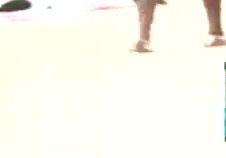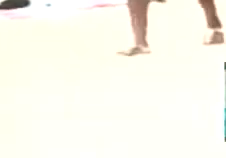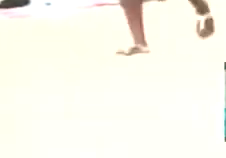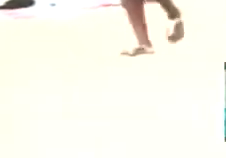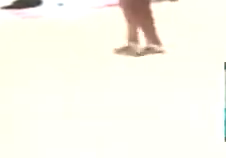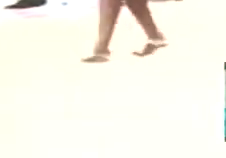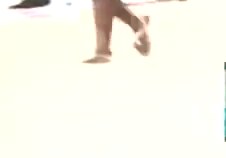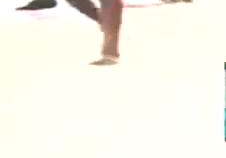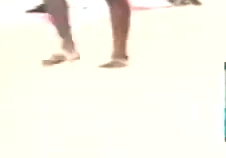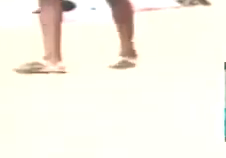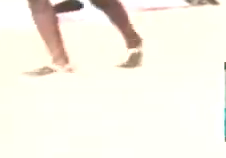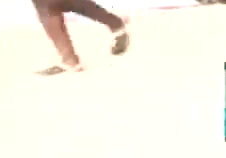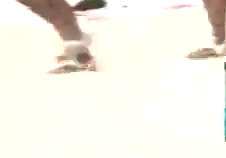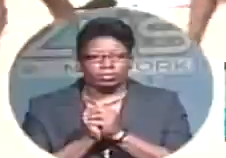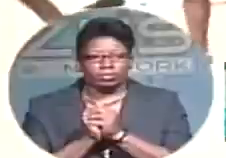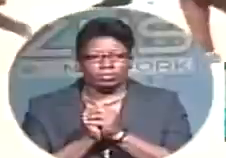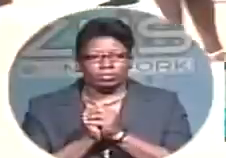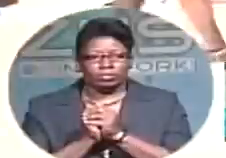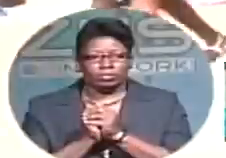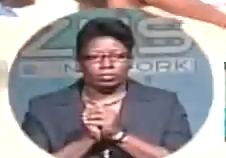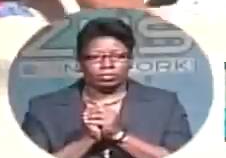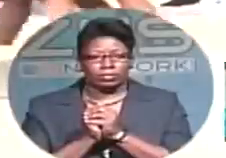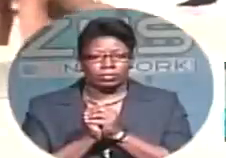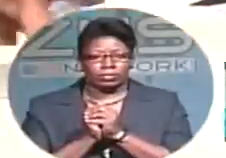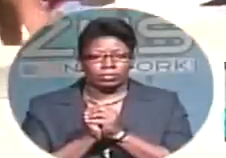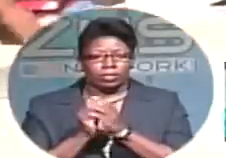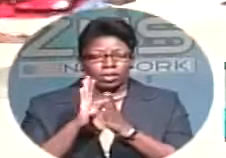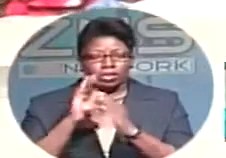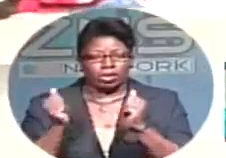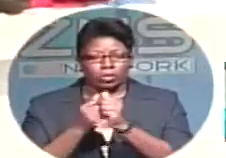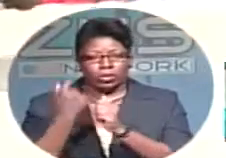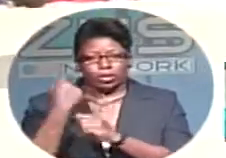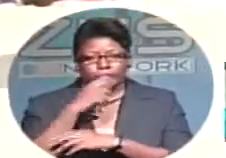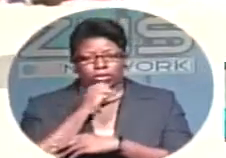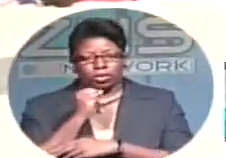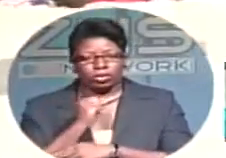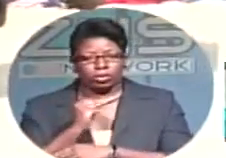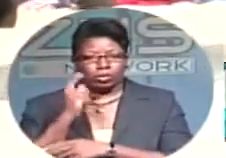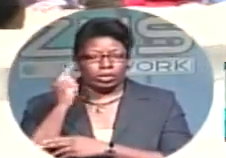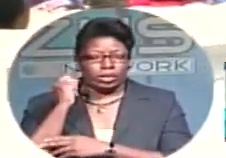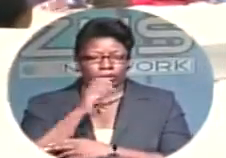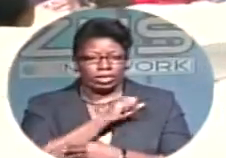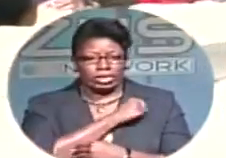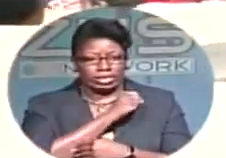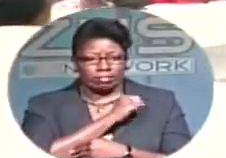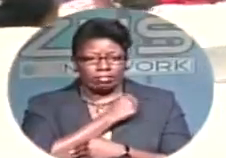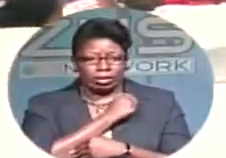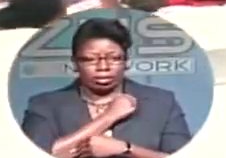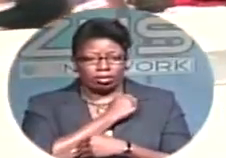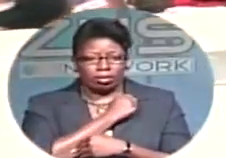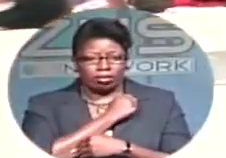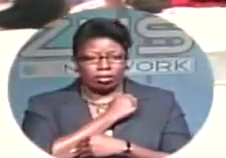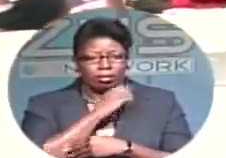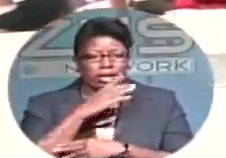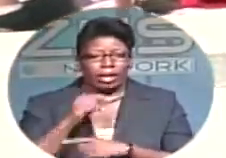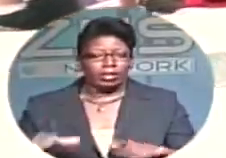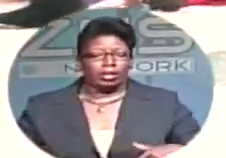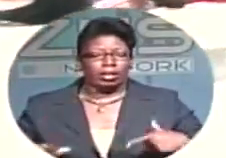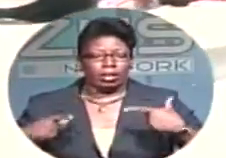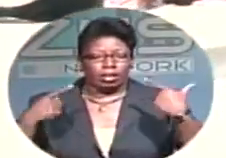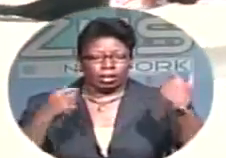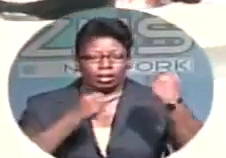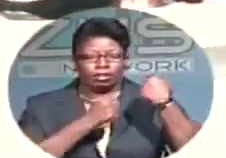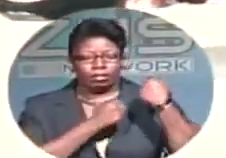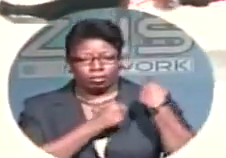have yet to release any official information, we talked to 11-year-old Tyree Smith and certified lifeguard Philip Davis